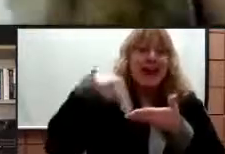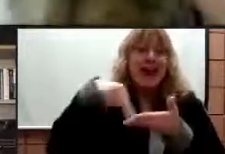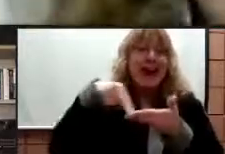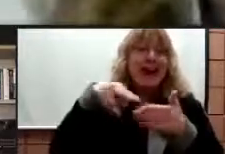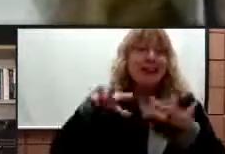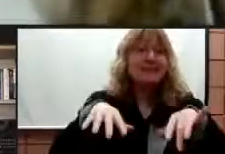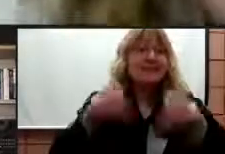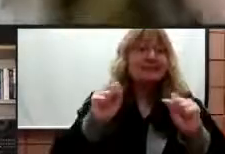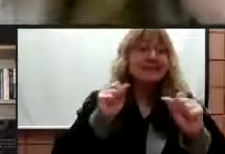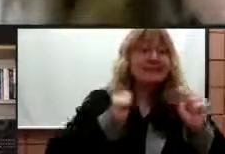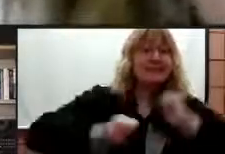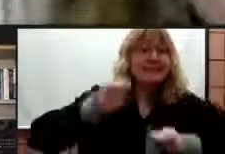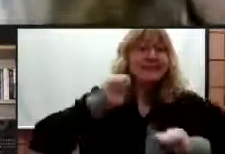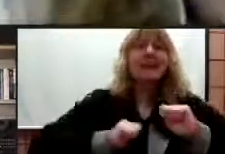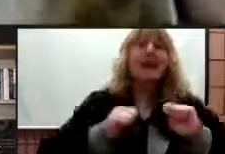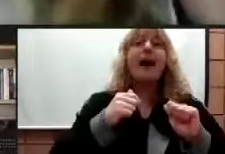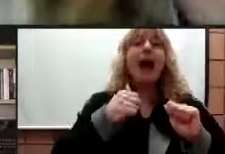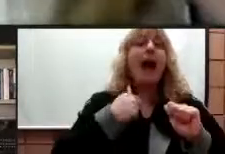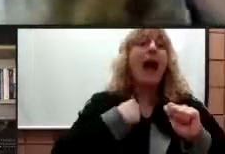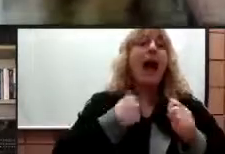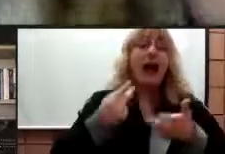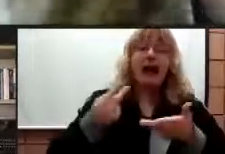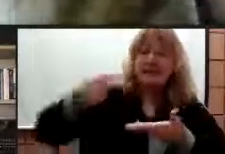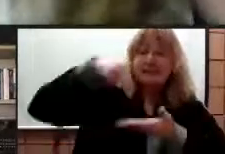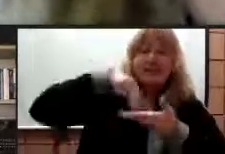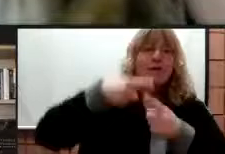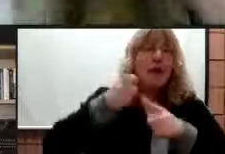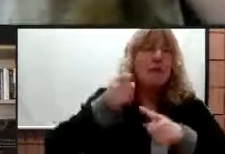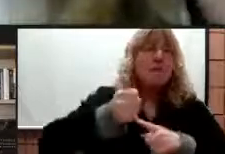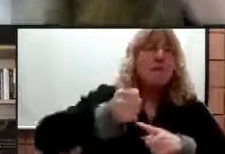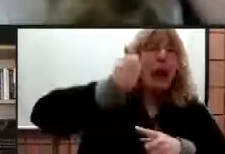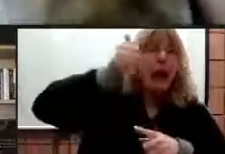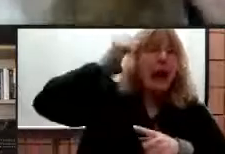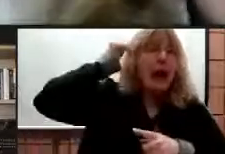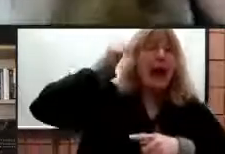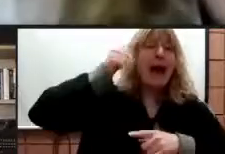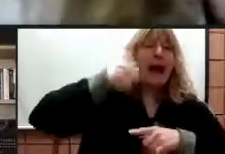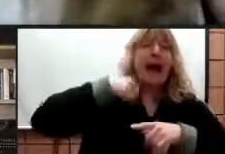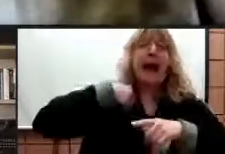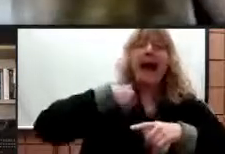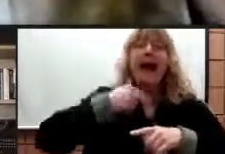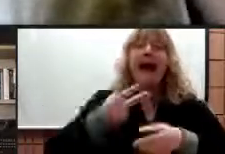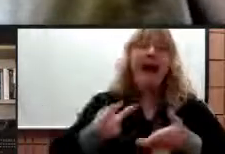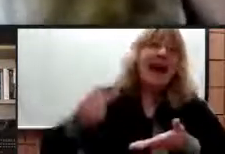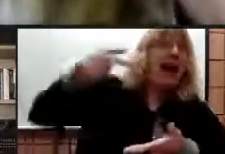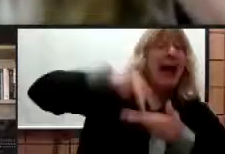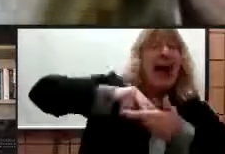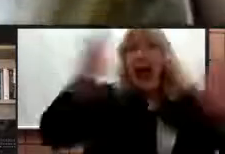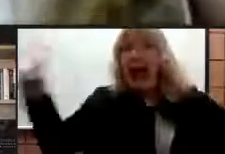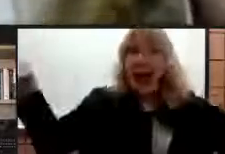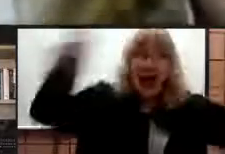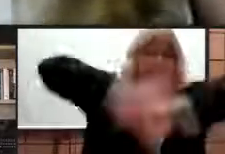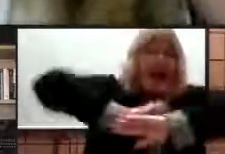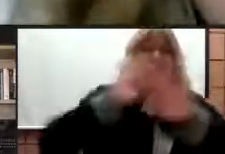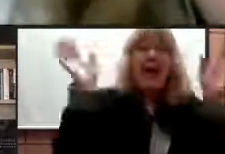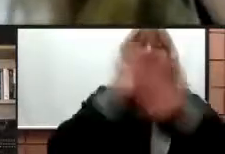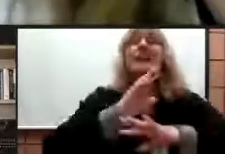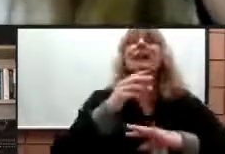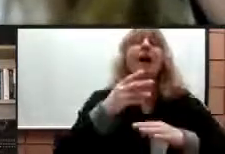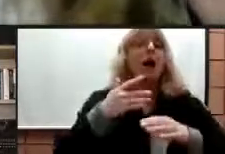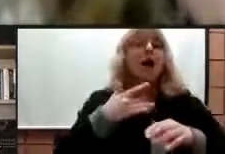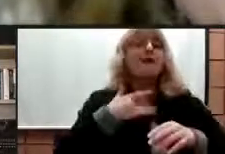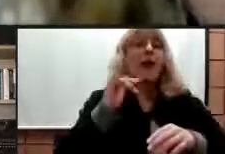up from the nosebleed section, like waving my hands. It's like almost